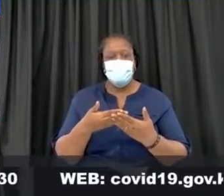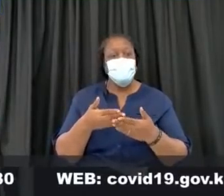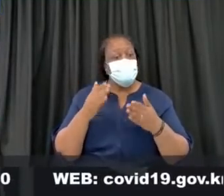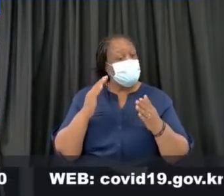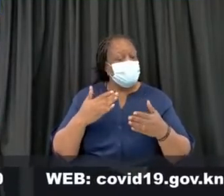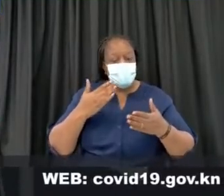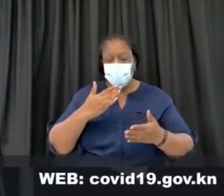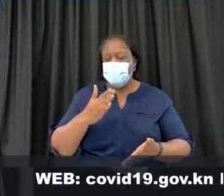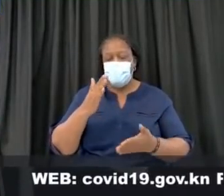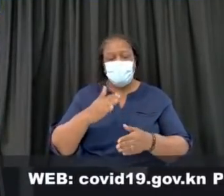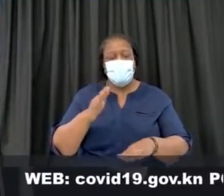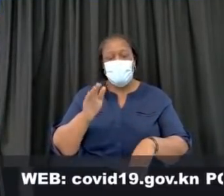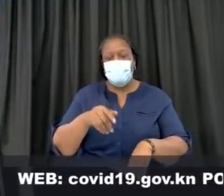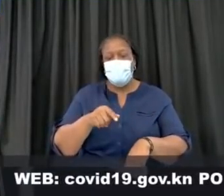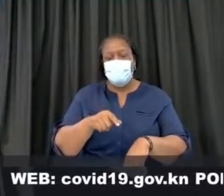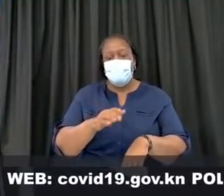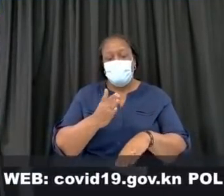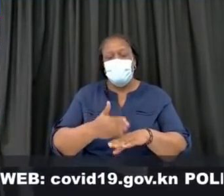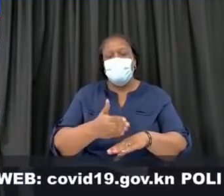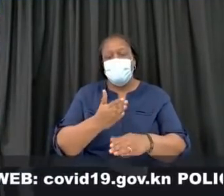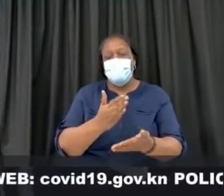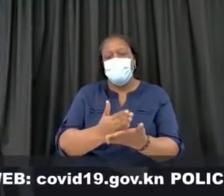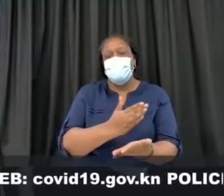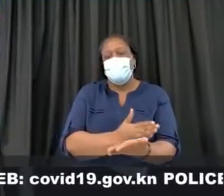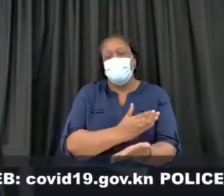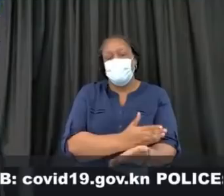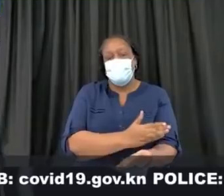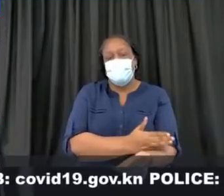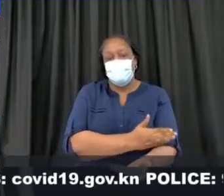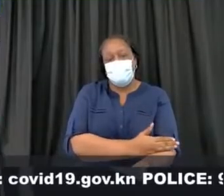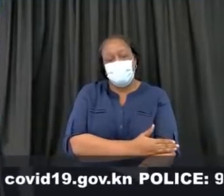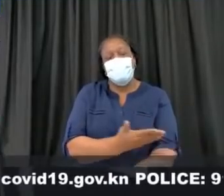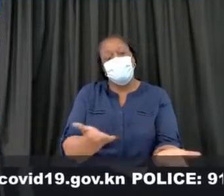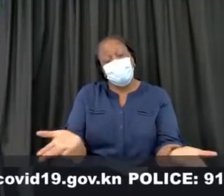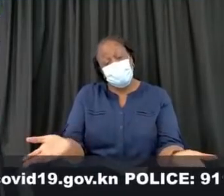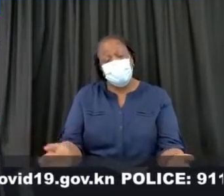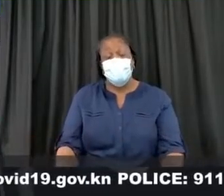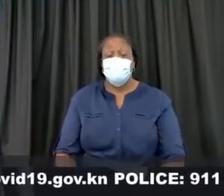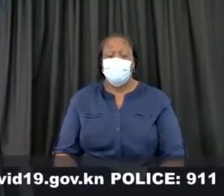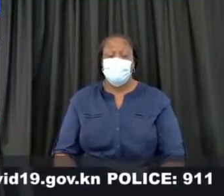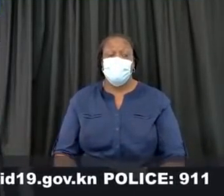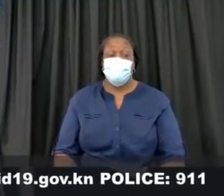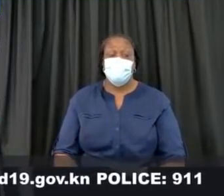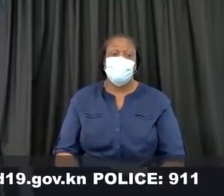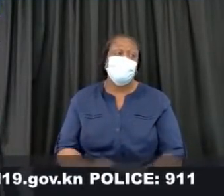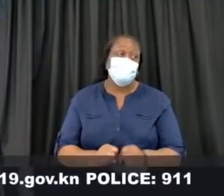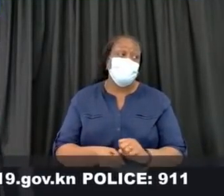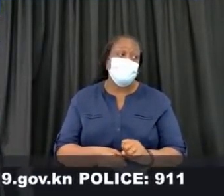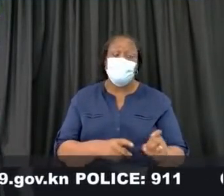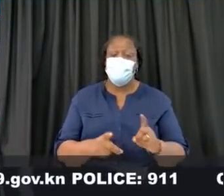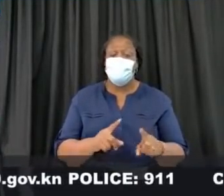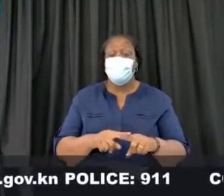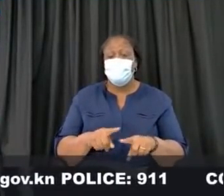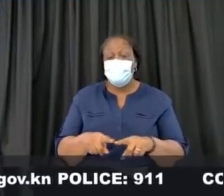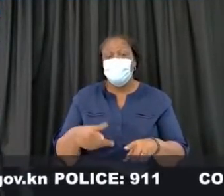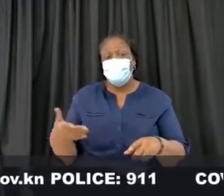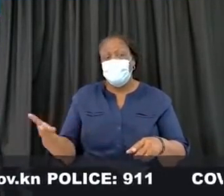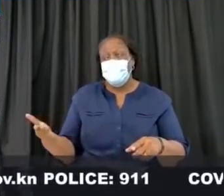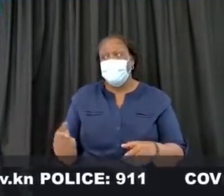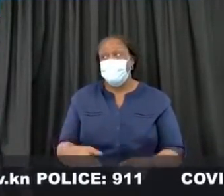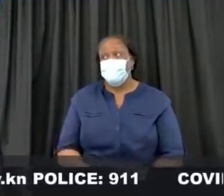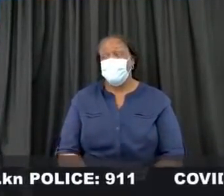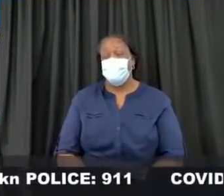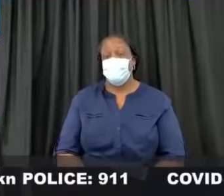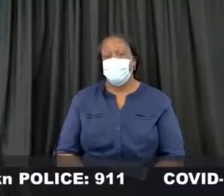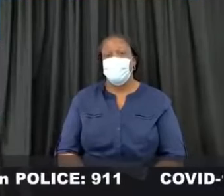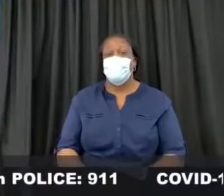We always continue to revise and monitor these protocols amongst many other protocols that are brought to the National COVID-19 Task Force and the